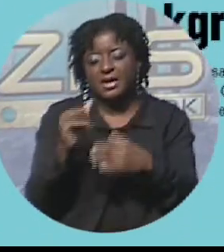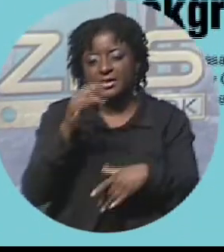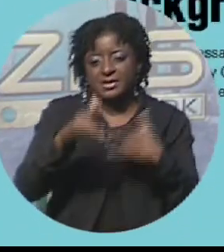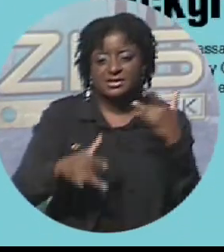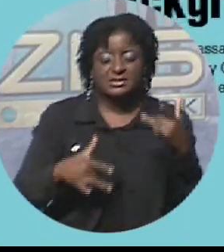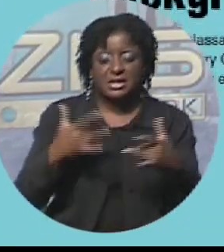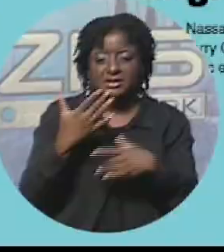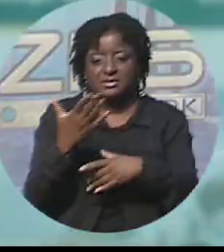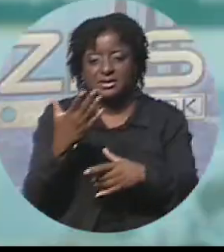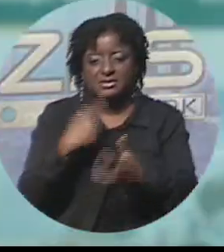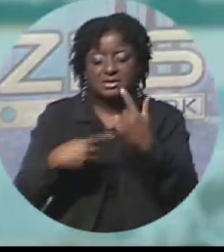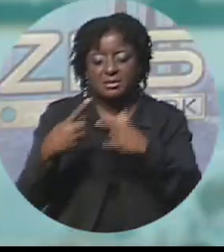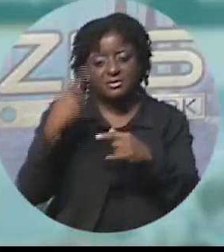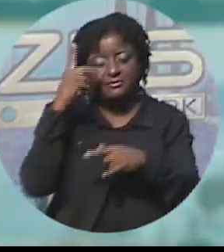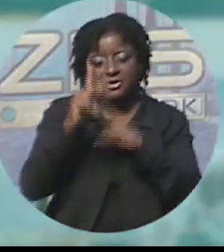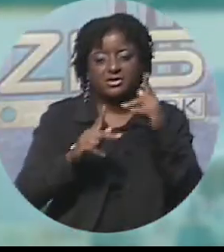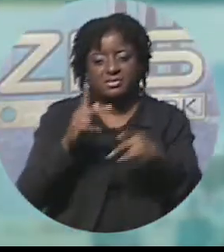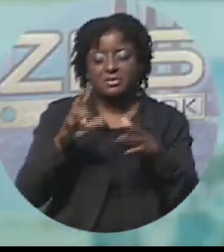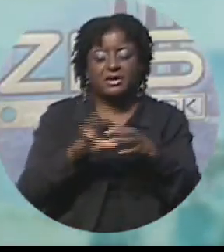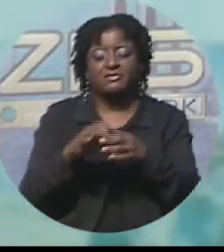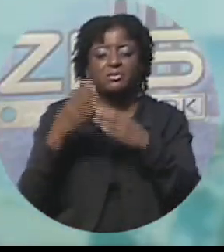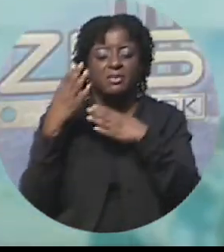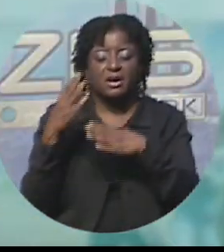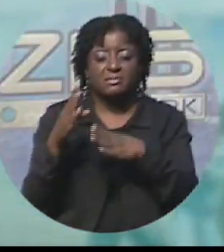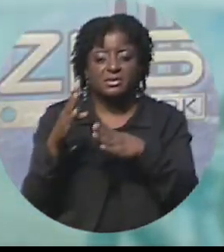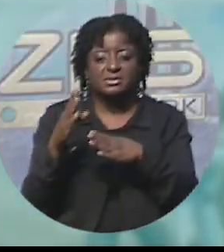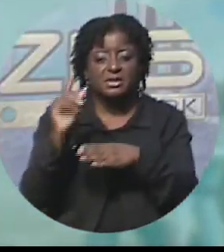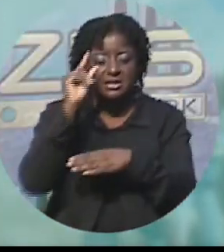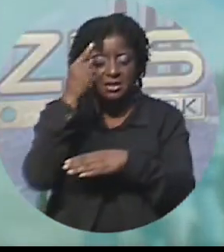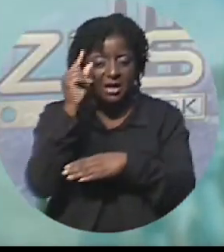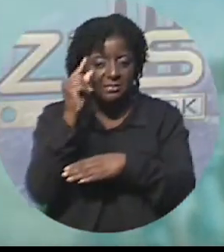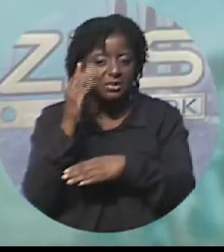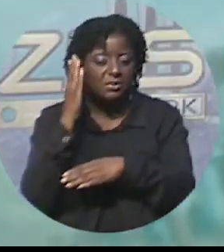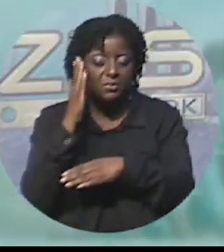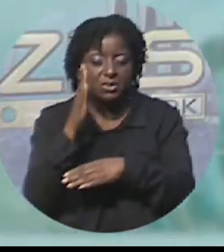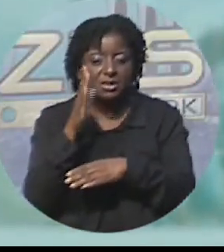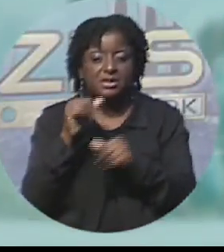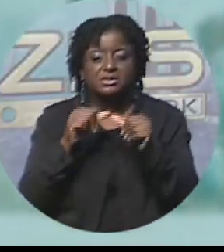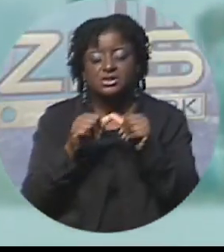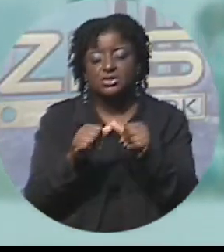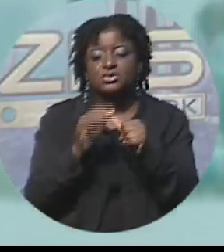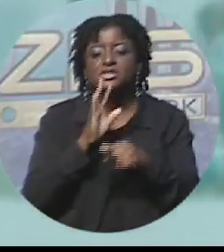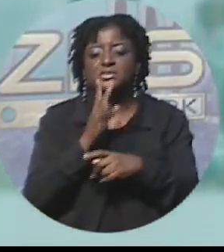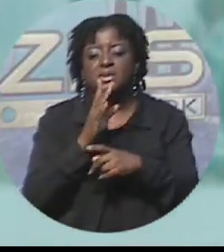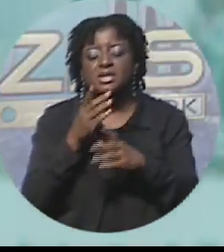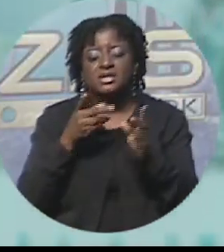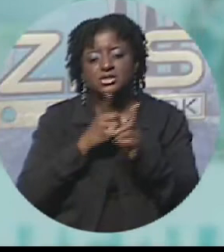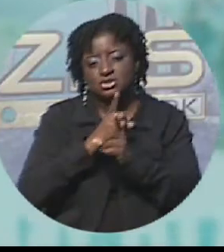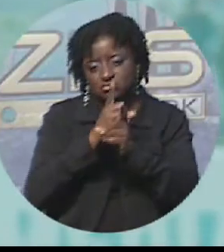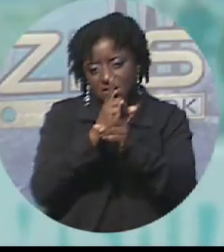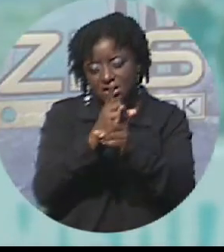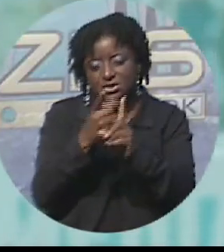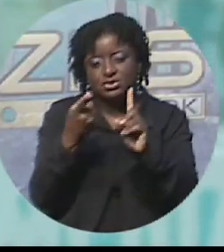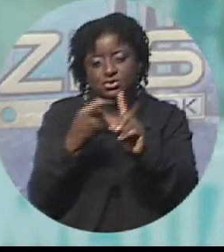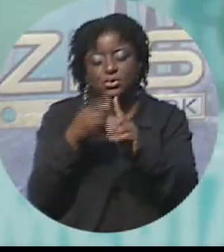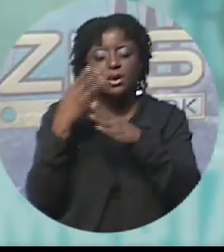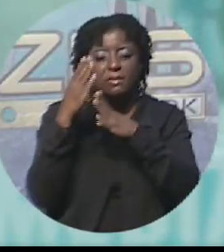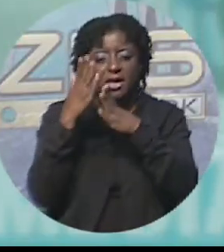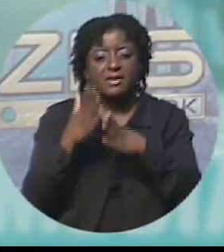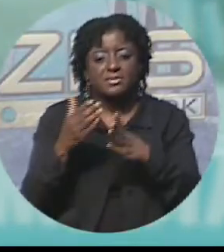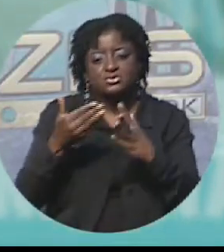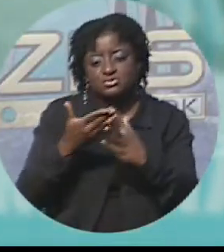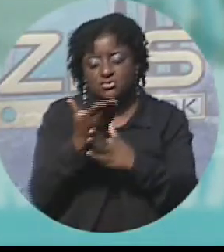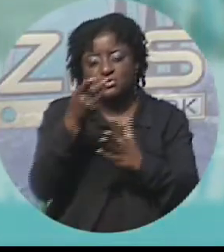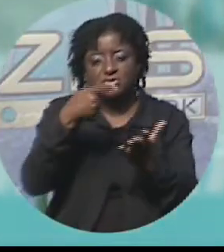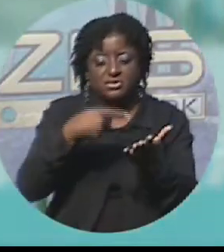Bahamas, including the launch of the event. The government of the Bahamas will continue speaking directly to Bahamians through this initiative, and persons are